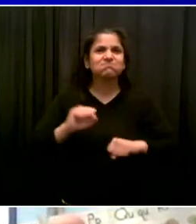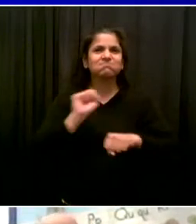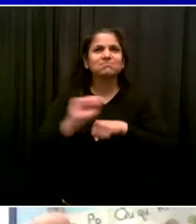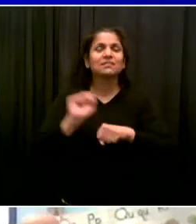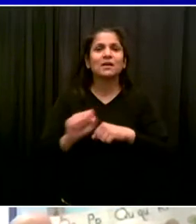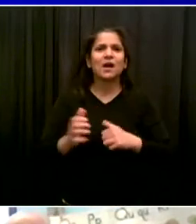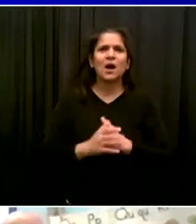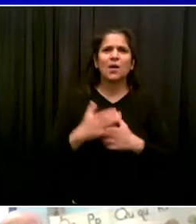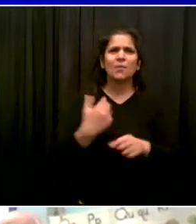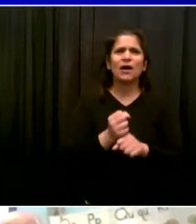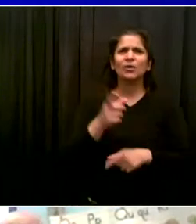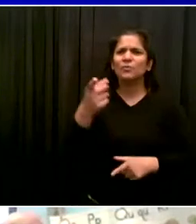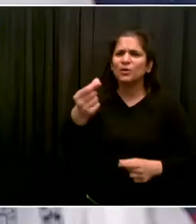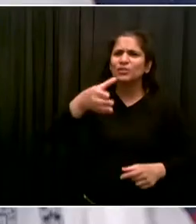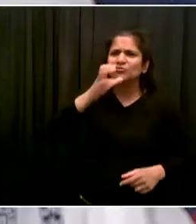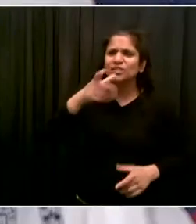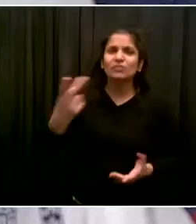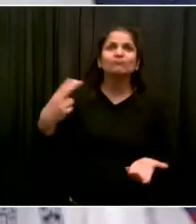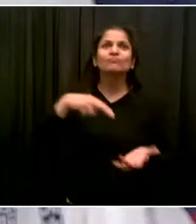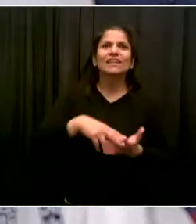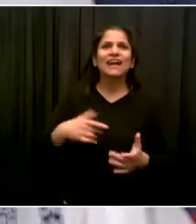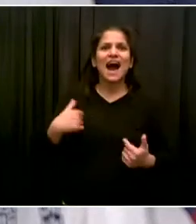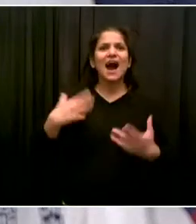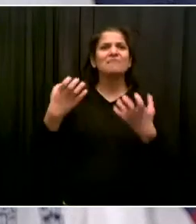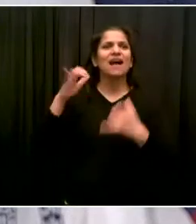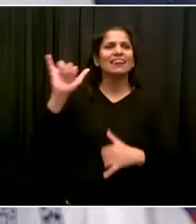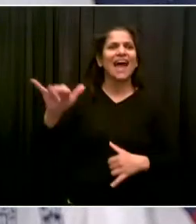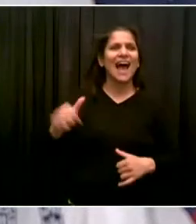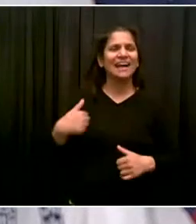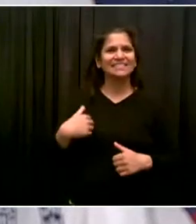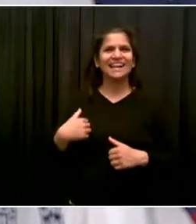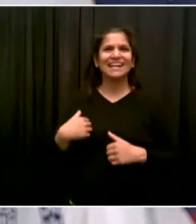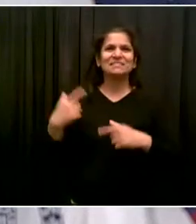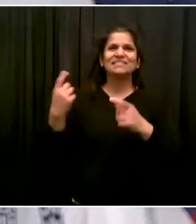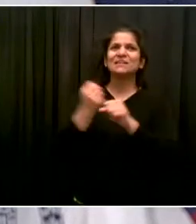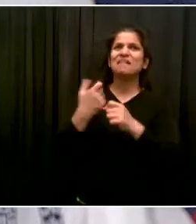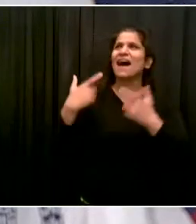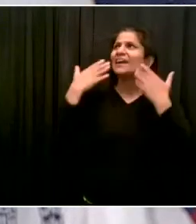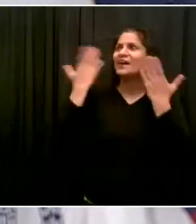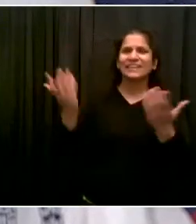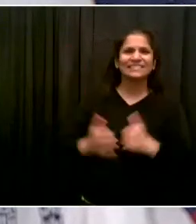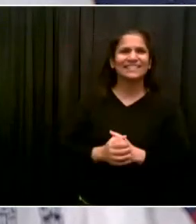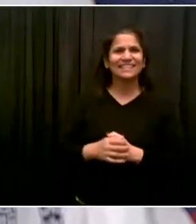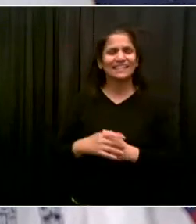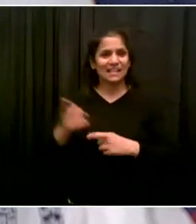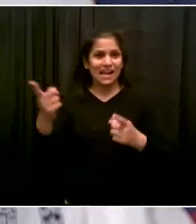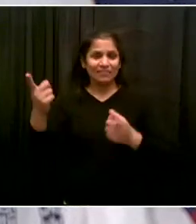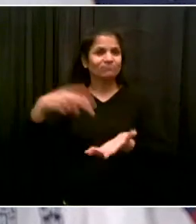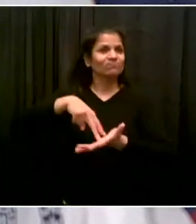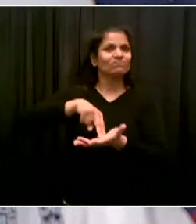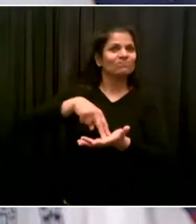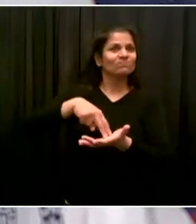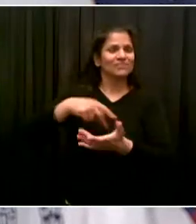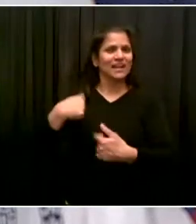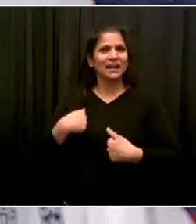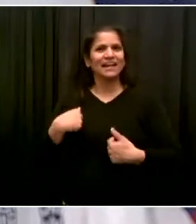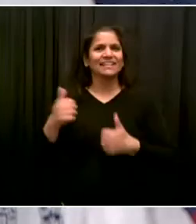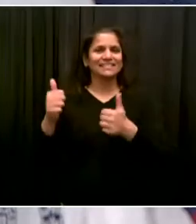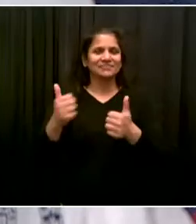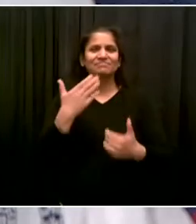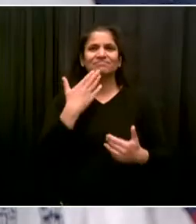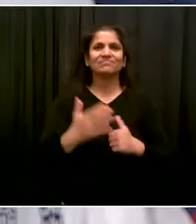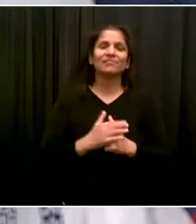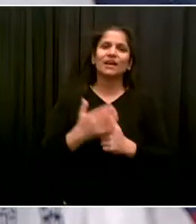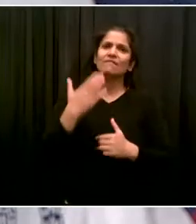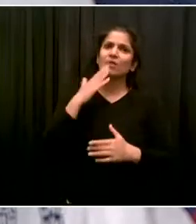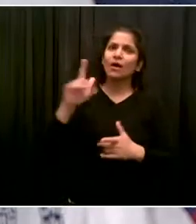good. Everyone, thank you to the kids. Everybody, thank you for letting us know how important it is to